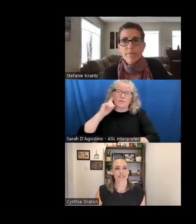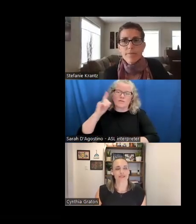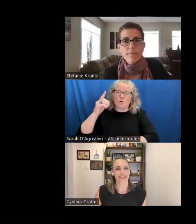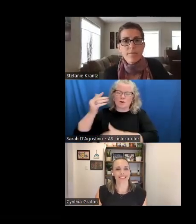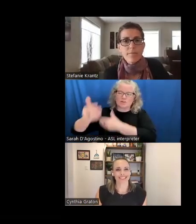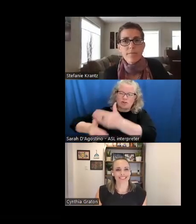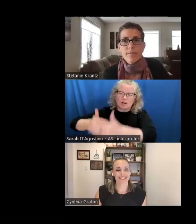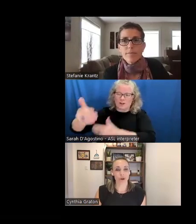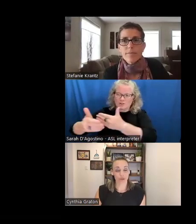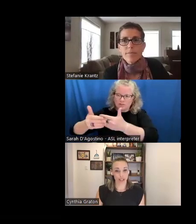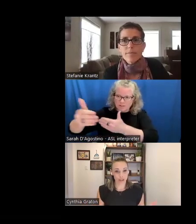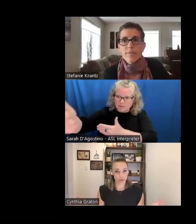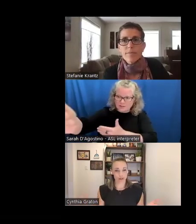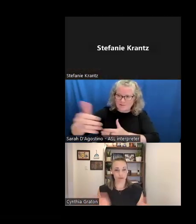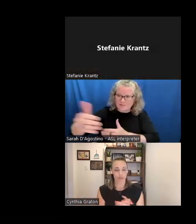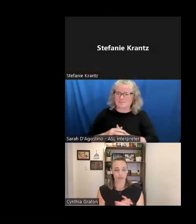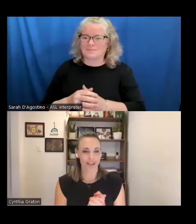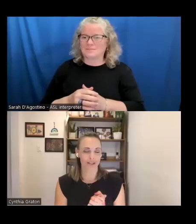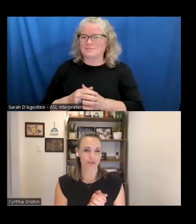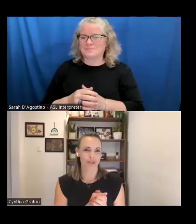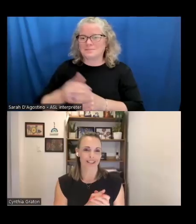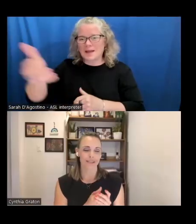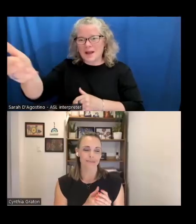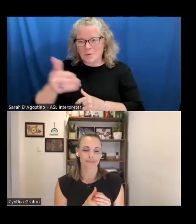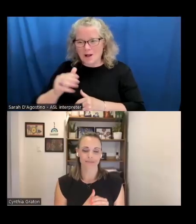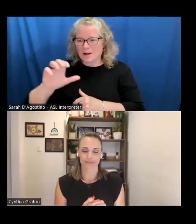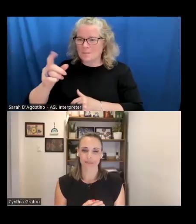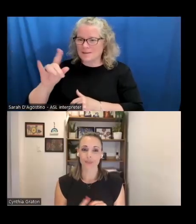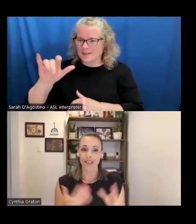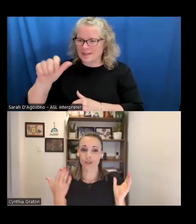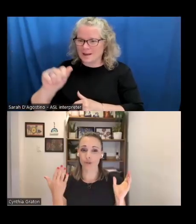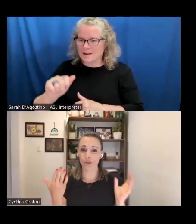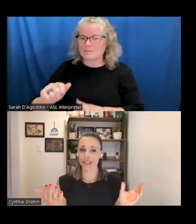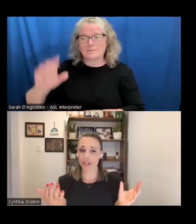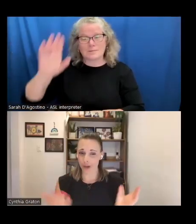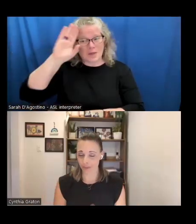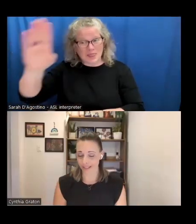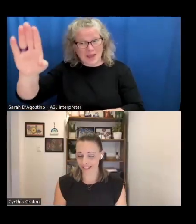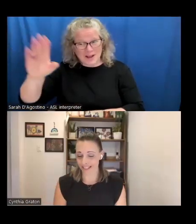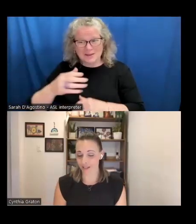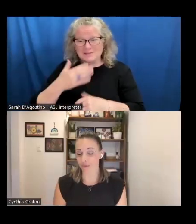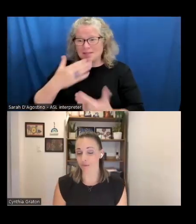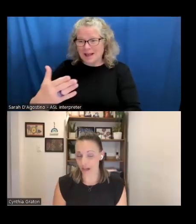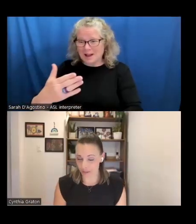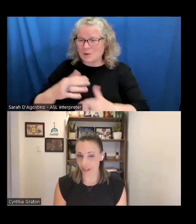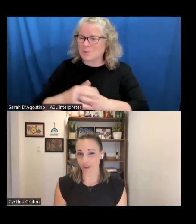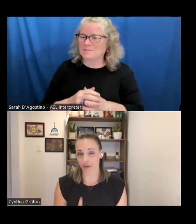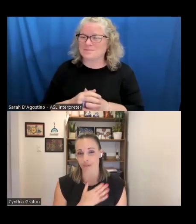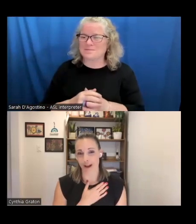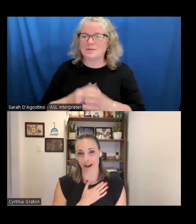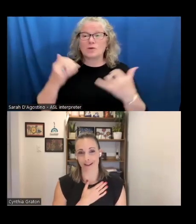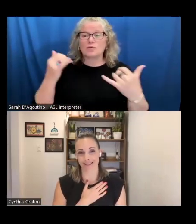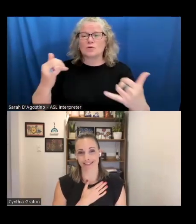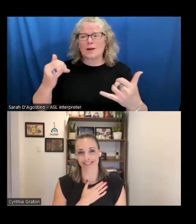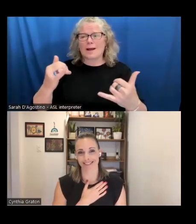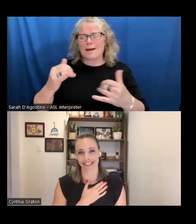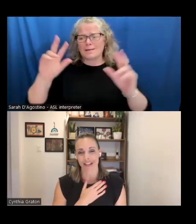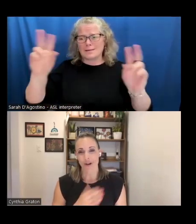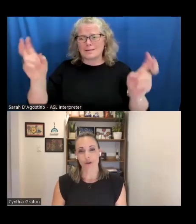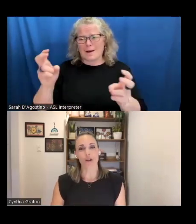very much, Stephanie. So thank you all for being here today. So today's topic is very close to my